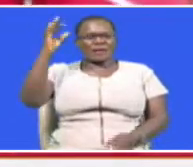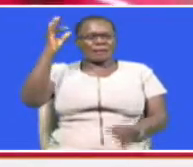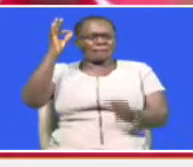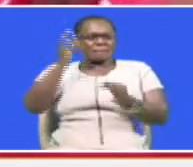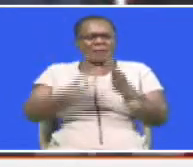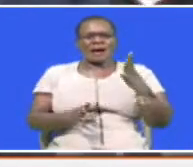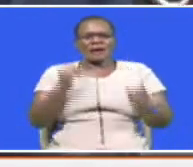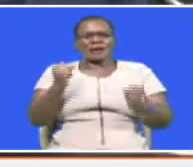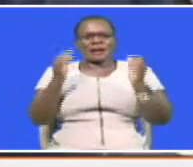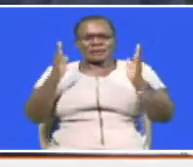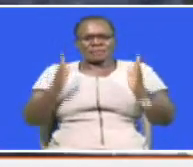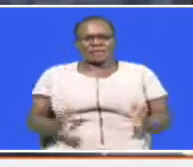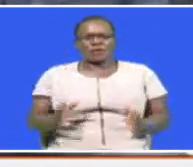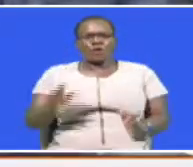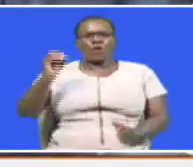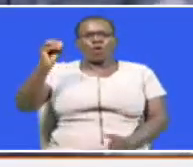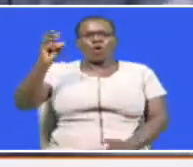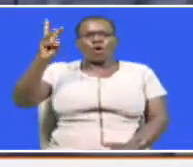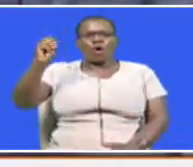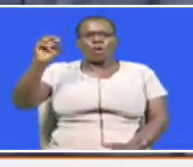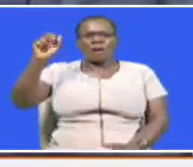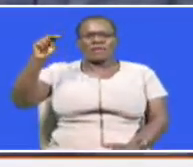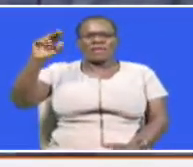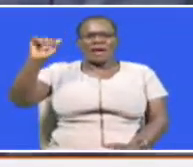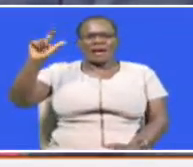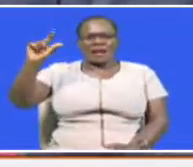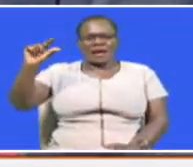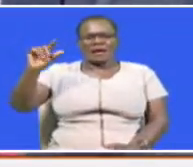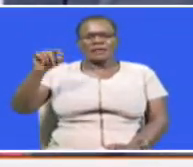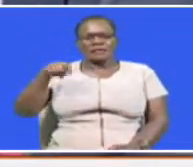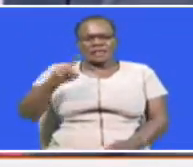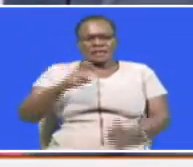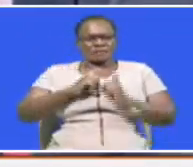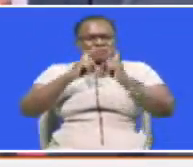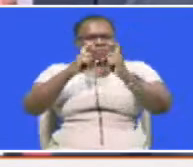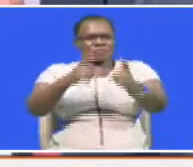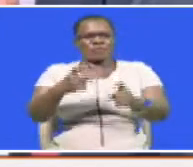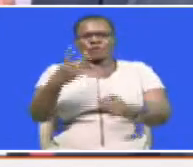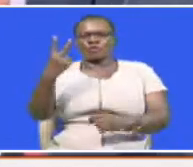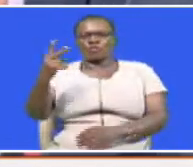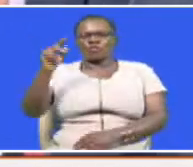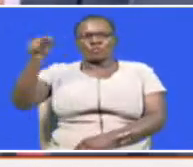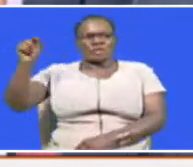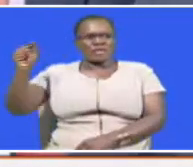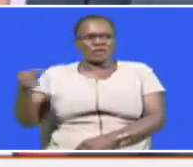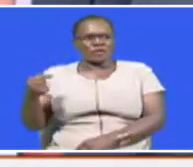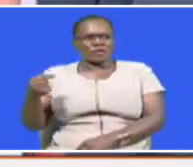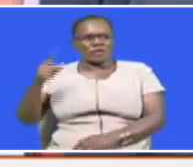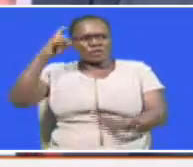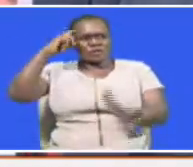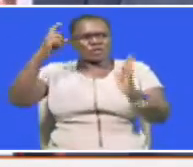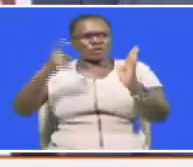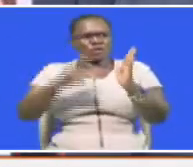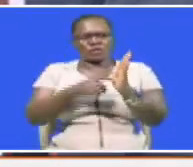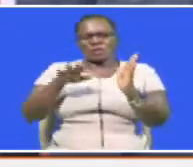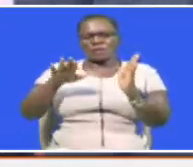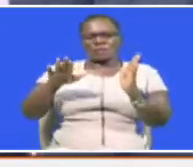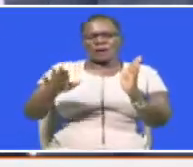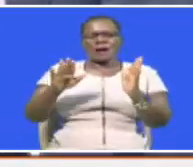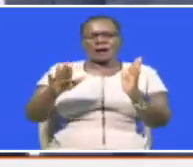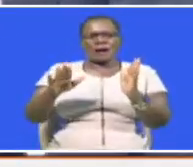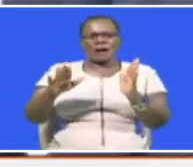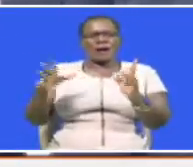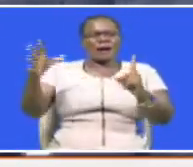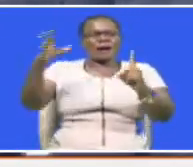fastest sprinter, Ferdinand Omanyala. The speedster was awarded 2 million shillings in recognition of his